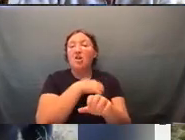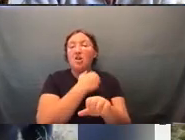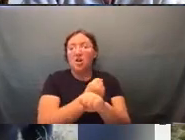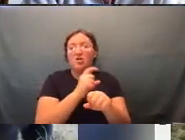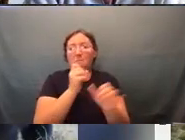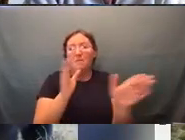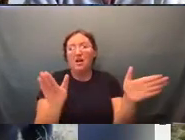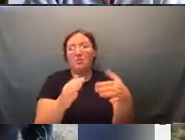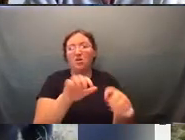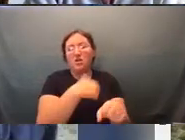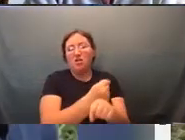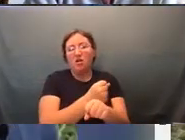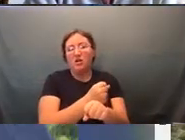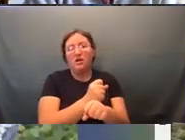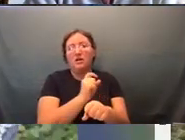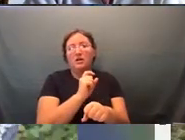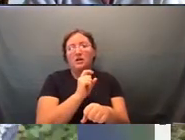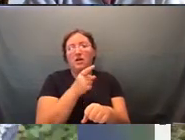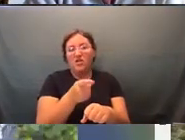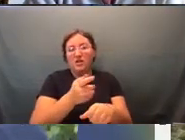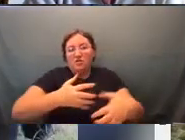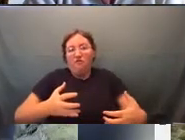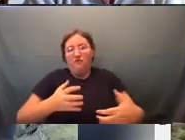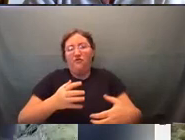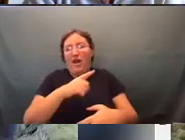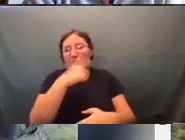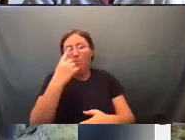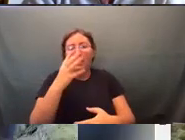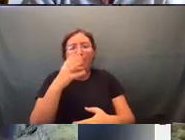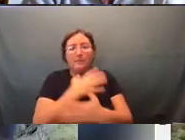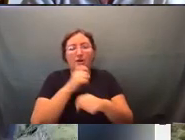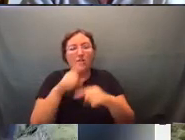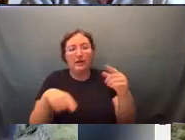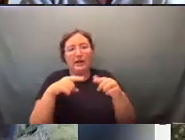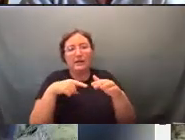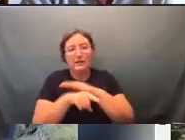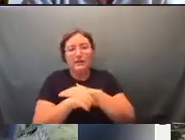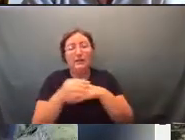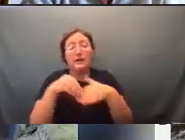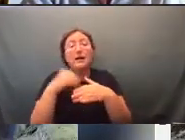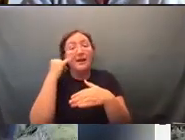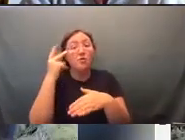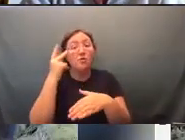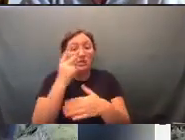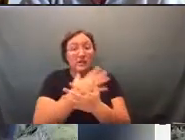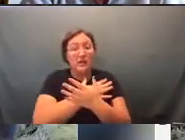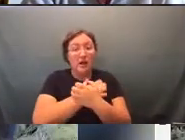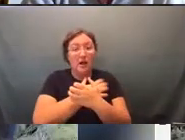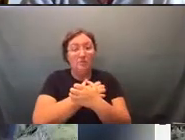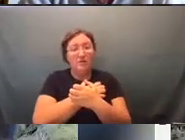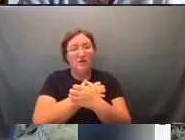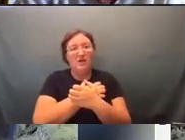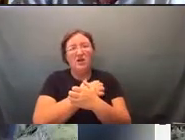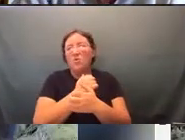stuff in and lock it. And this chubby black bear can't get into it. If you see a bear on the trail, which is not